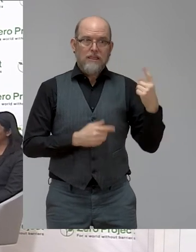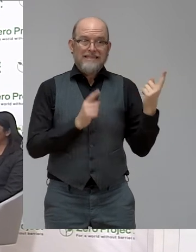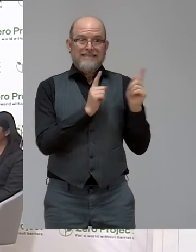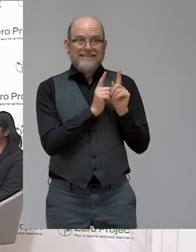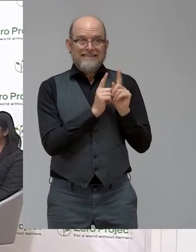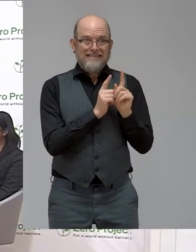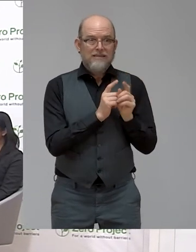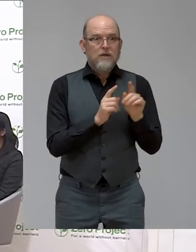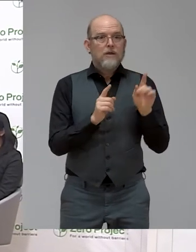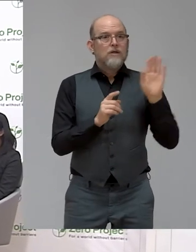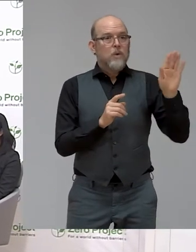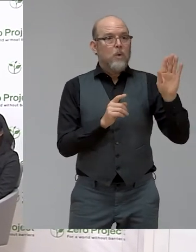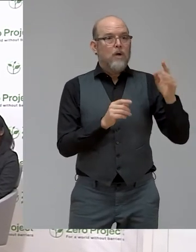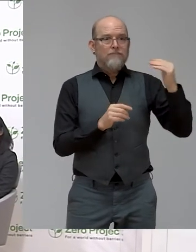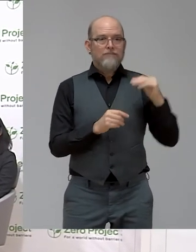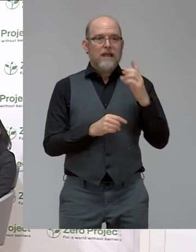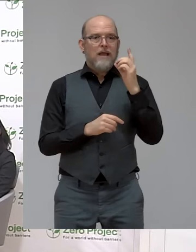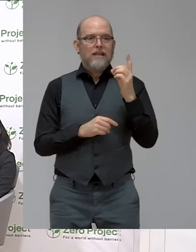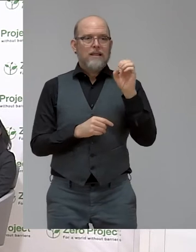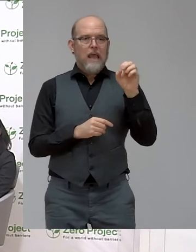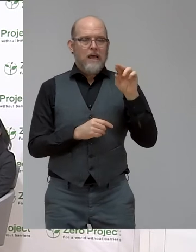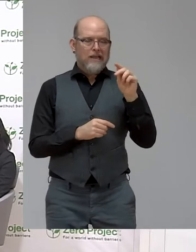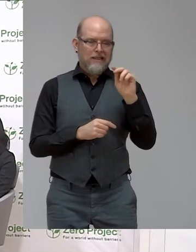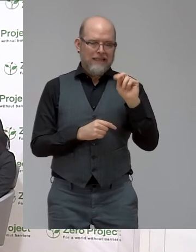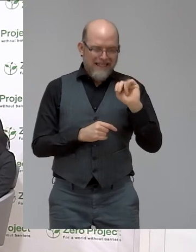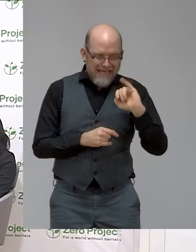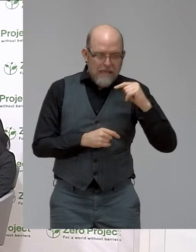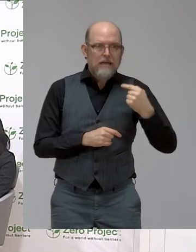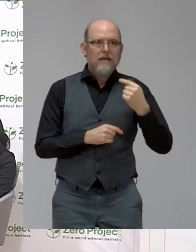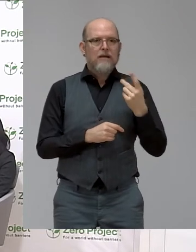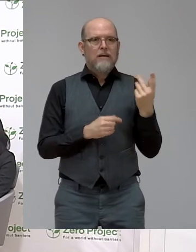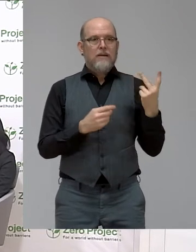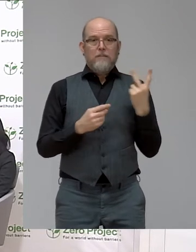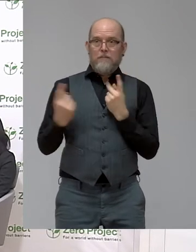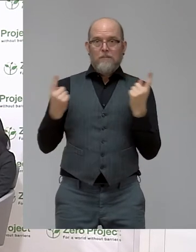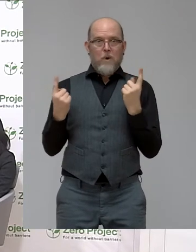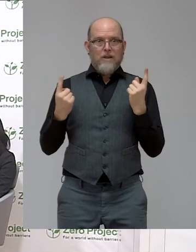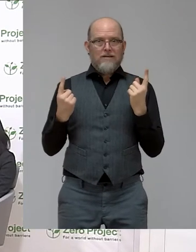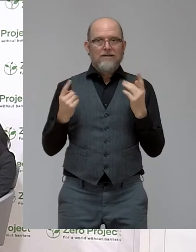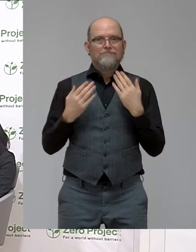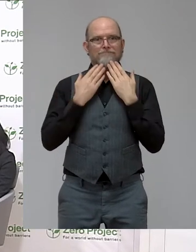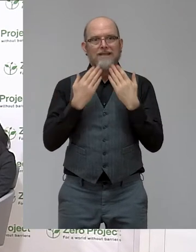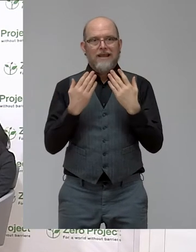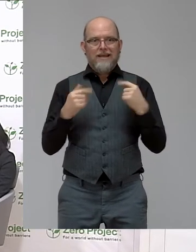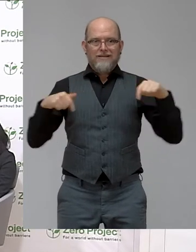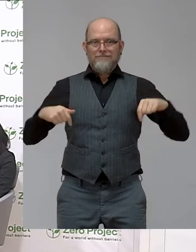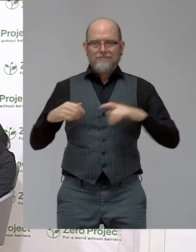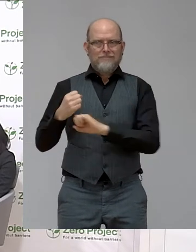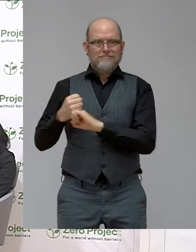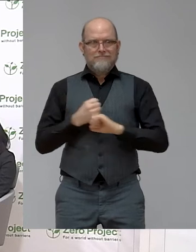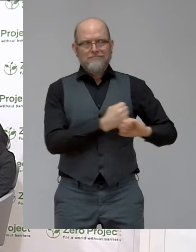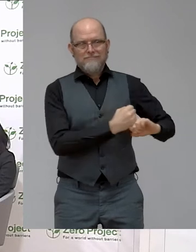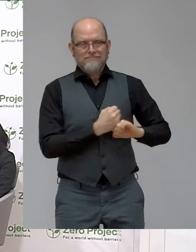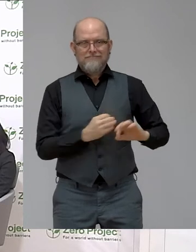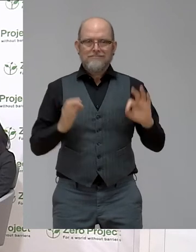Dertig. Hello. Am I right? Who's great to be here. A passionate supporter of many different impact projects and